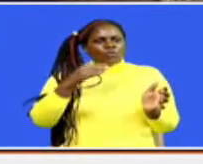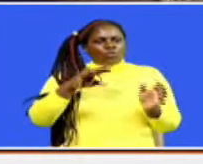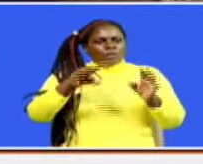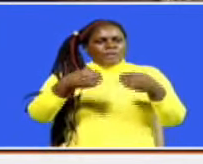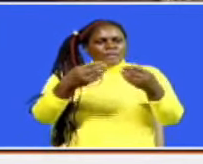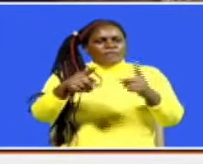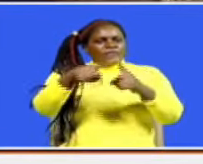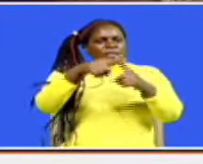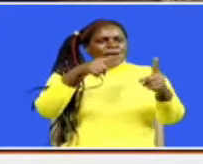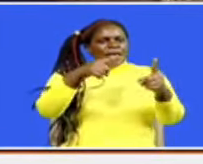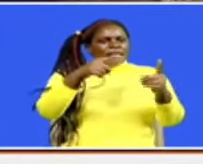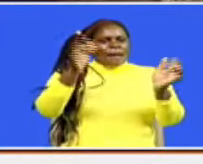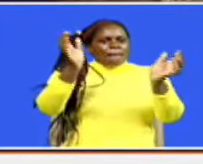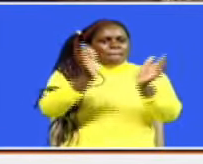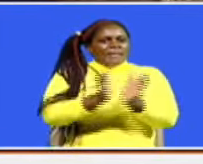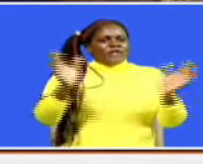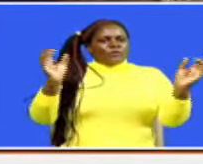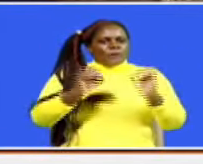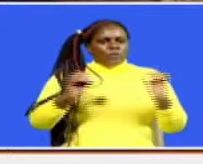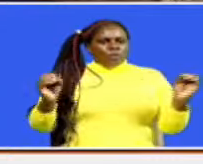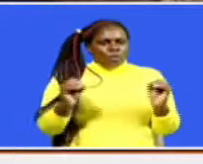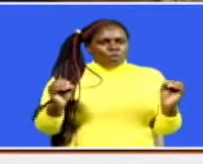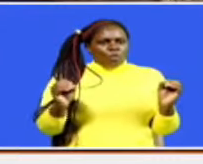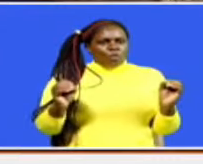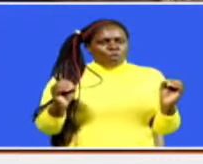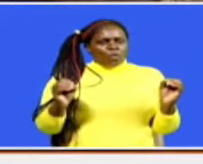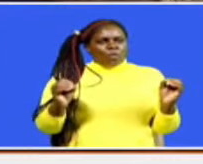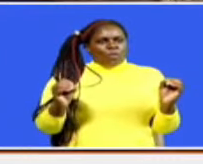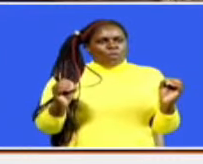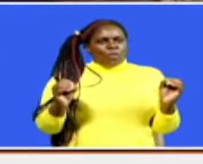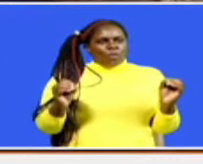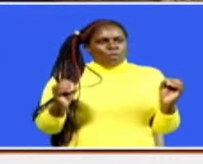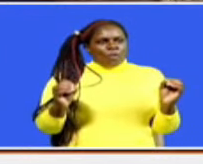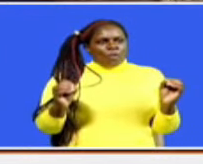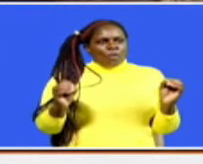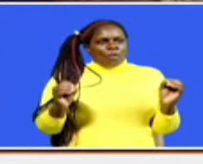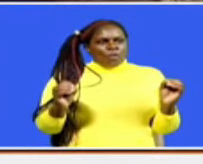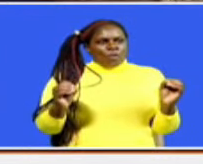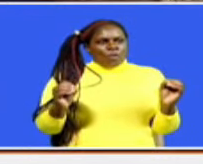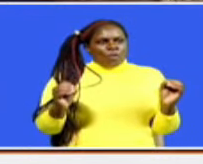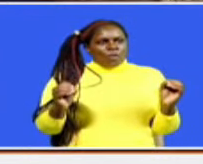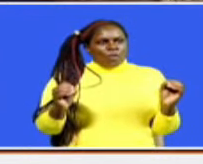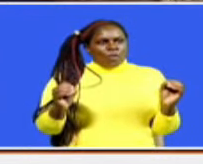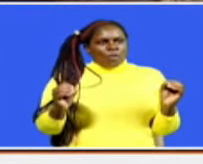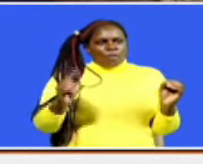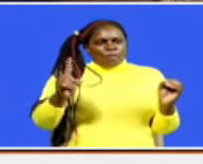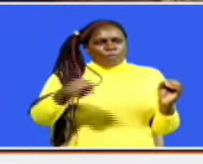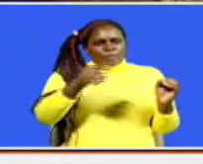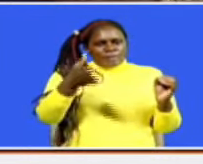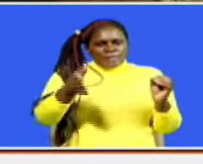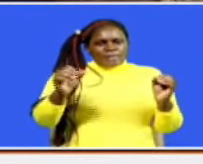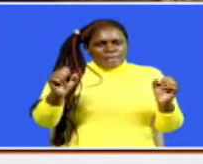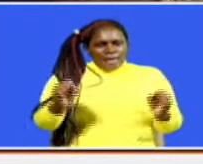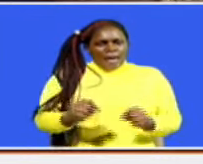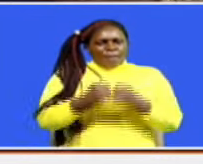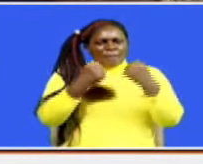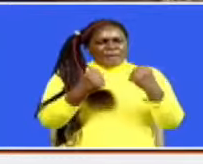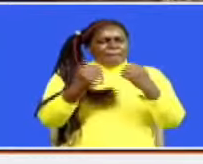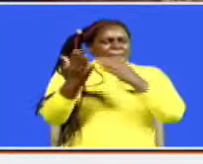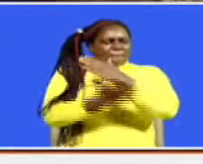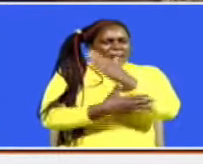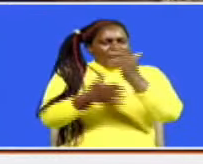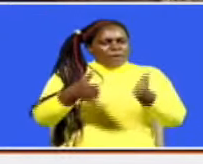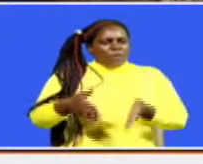penalty in vain. You know, so for that matter, taking the heinous manner in which this crime was committed,